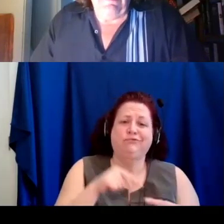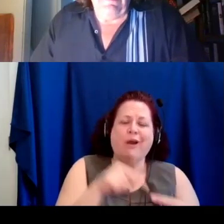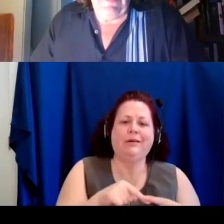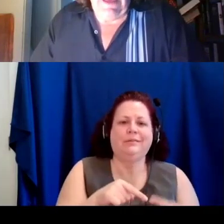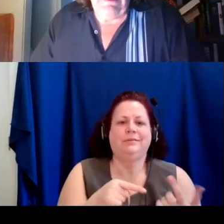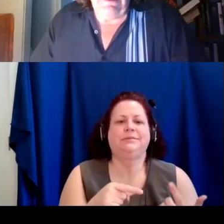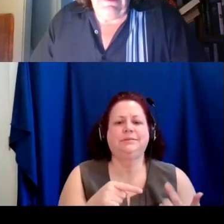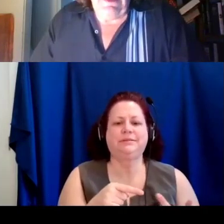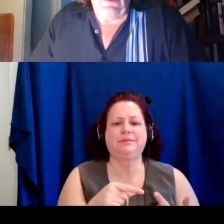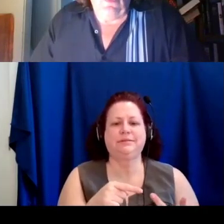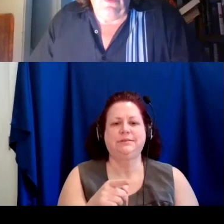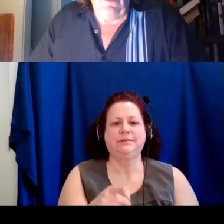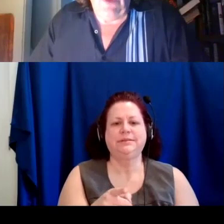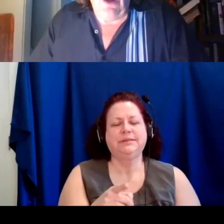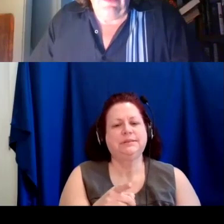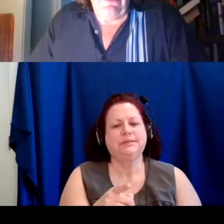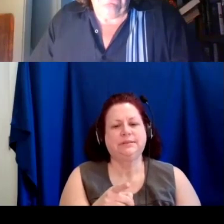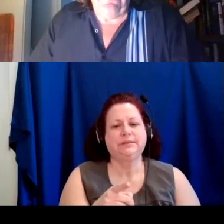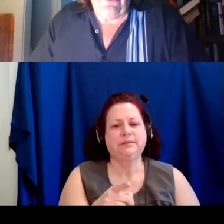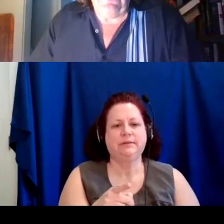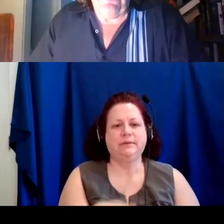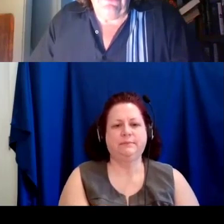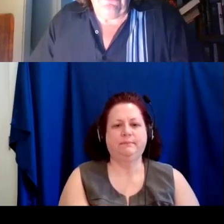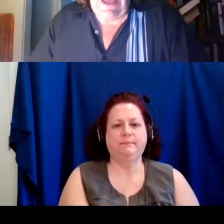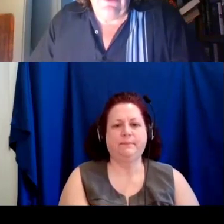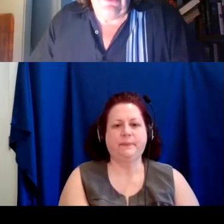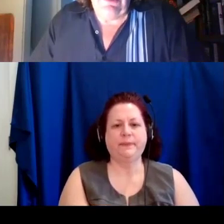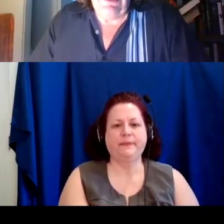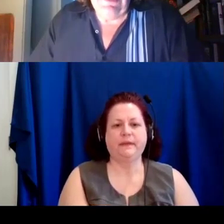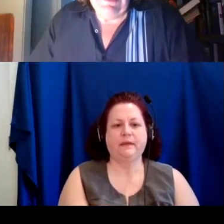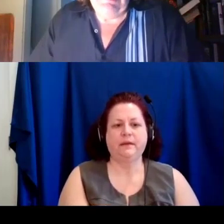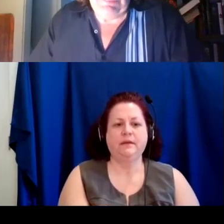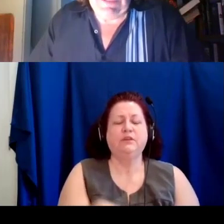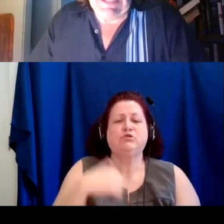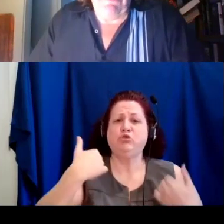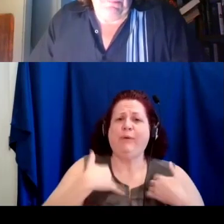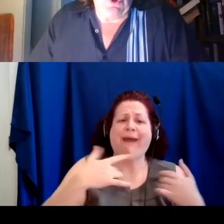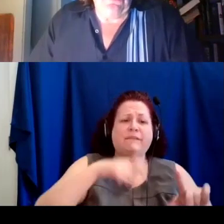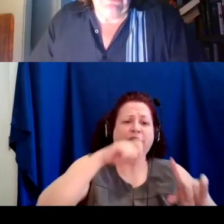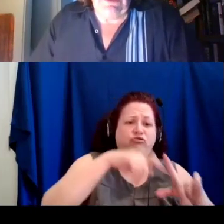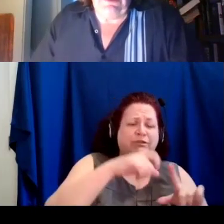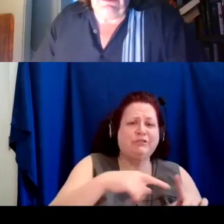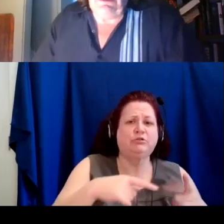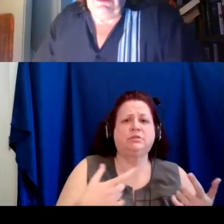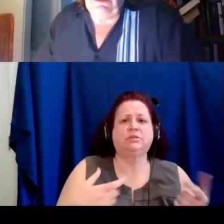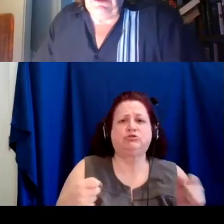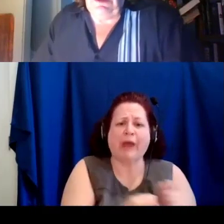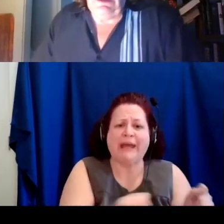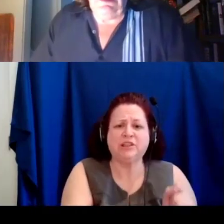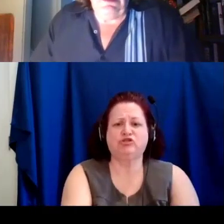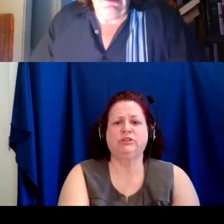that not only the triggers and the strategies, but if a person,